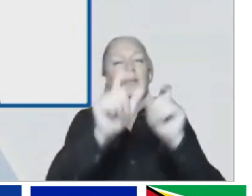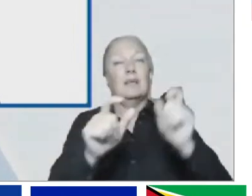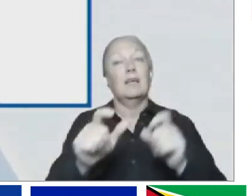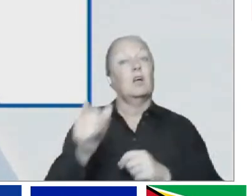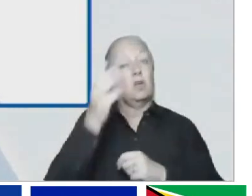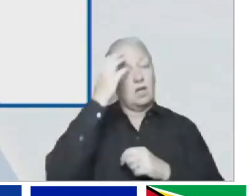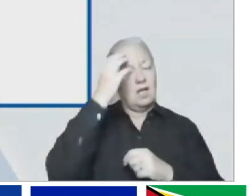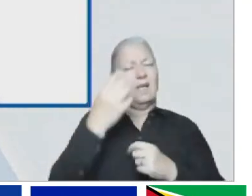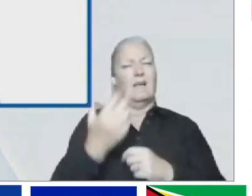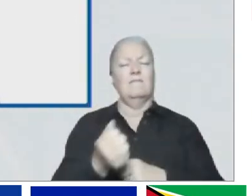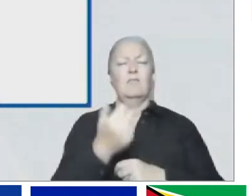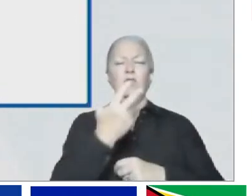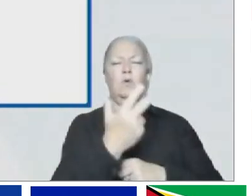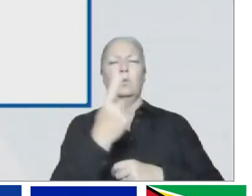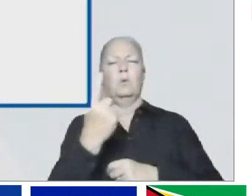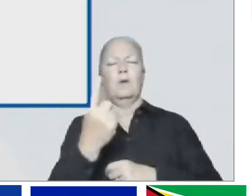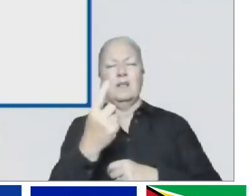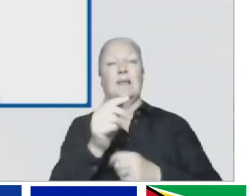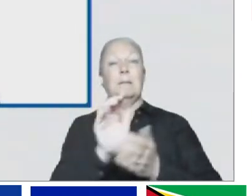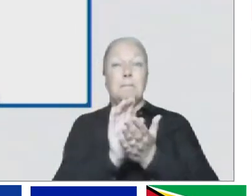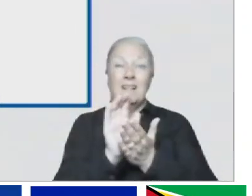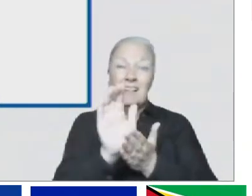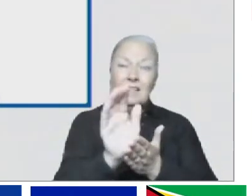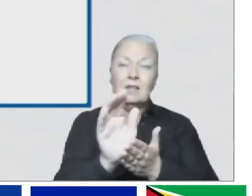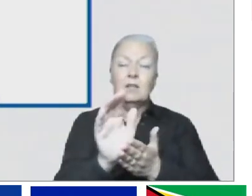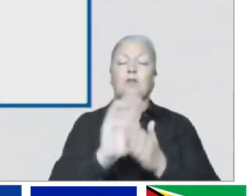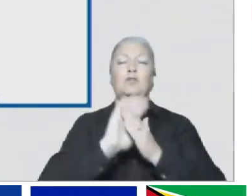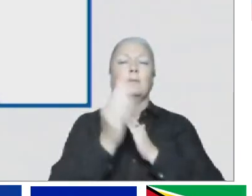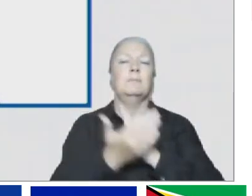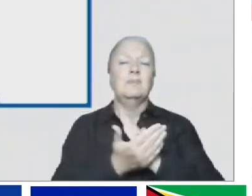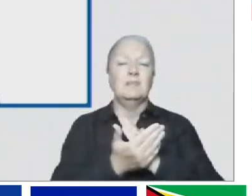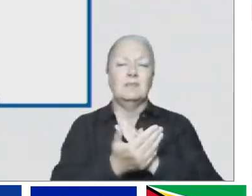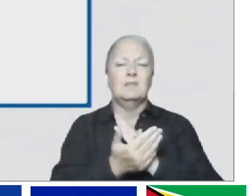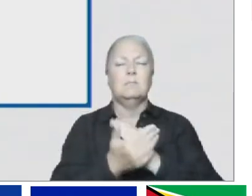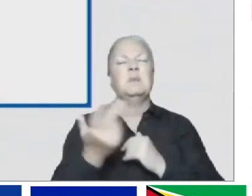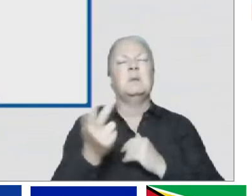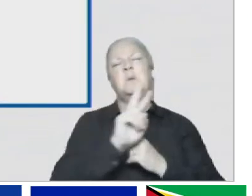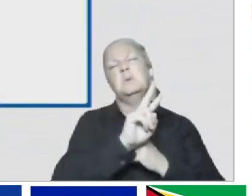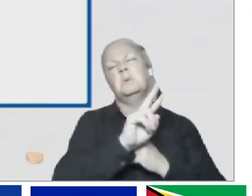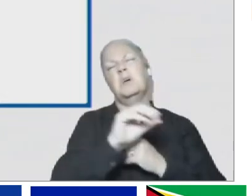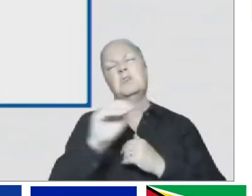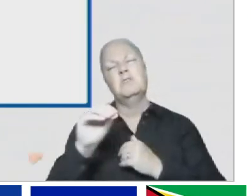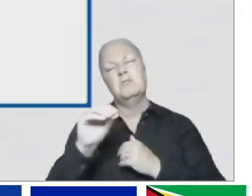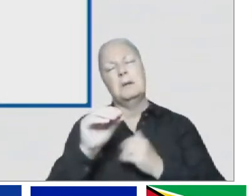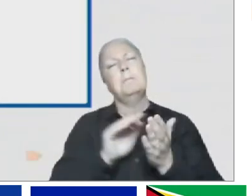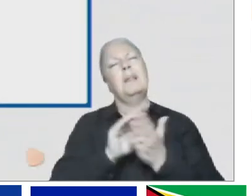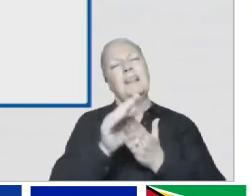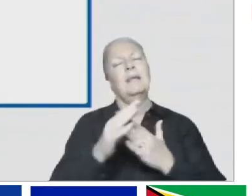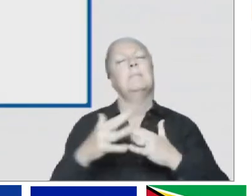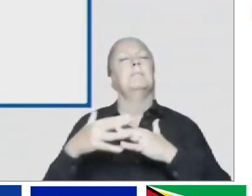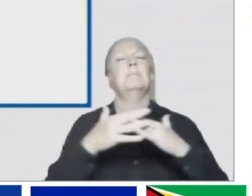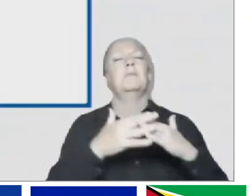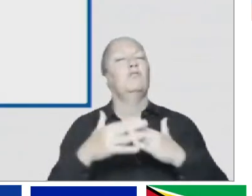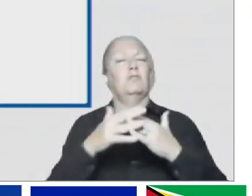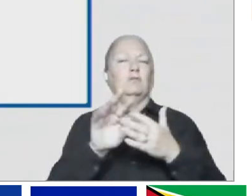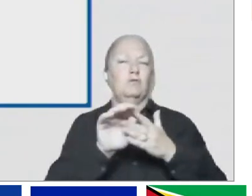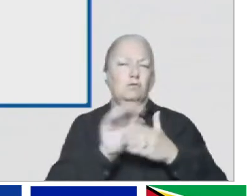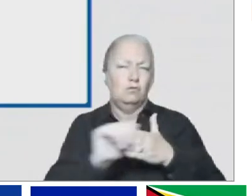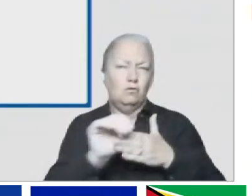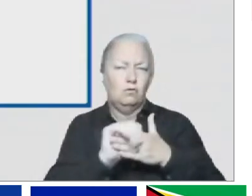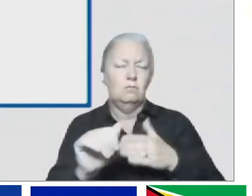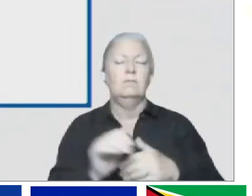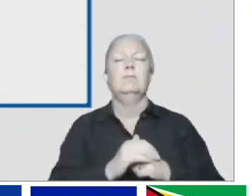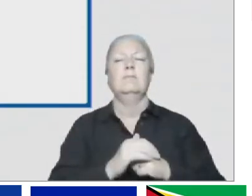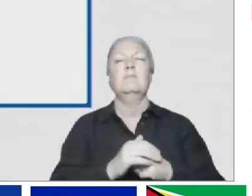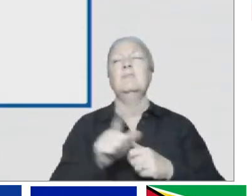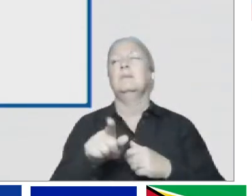Jamaican dollar, which is about US $200 million stimulus package, consisting of approximately 15 billion in tax